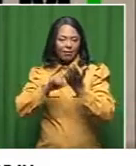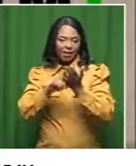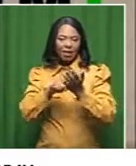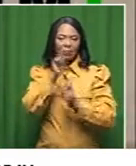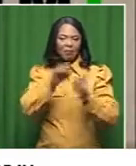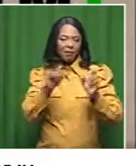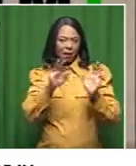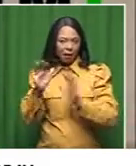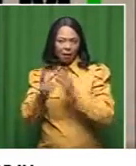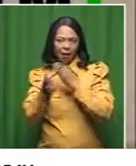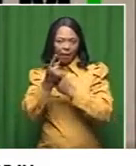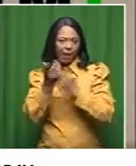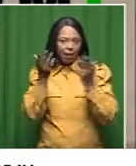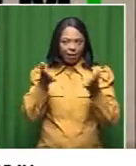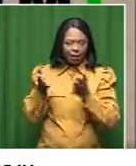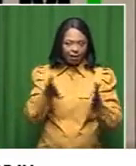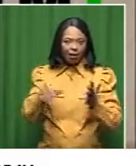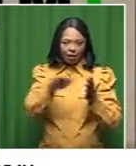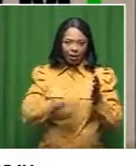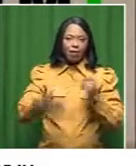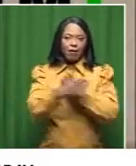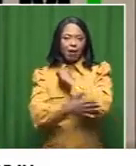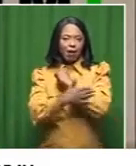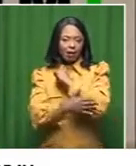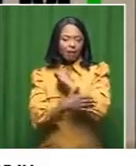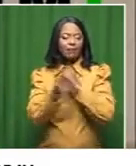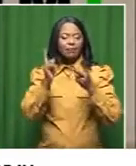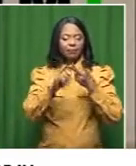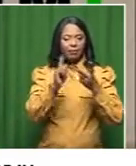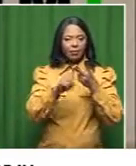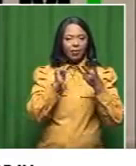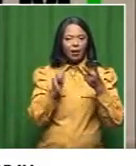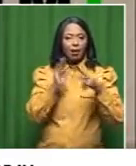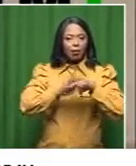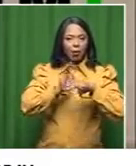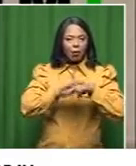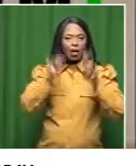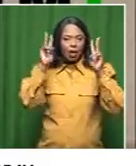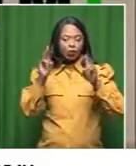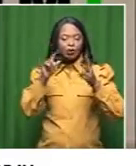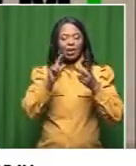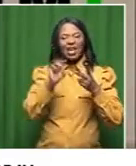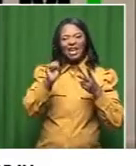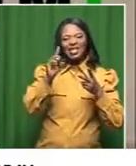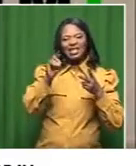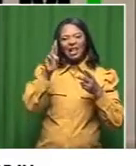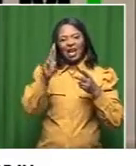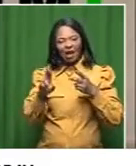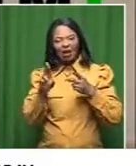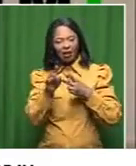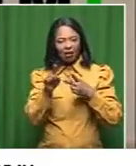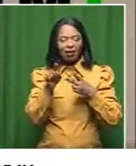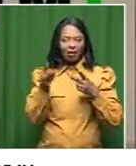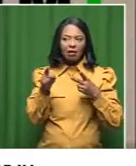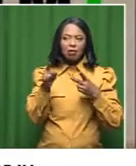what's happening in the country. So I expect that the minister is going to talk more around the SDR and give some certainty on what's going